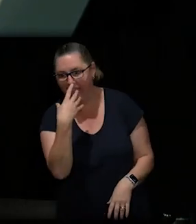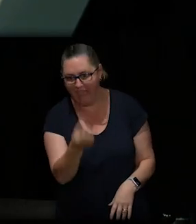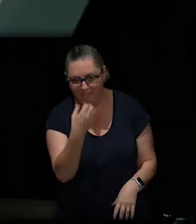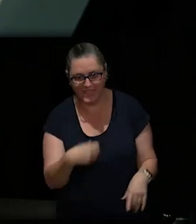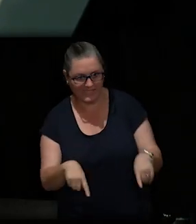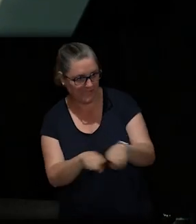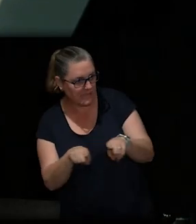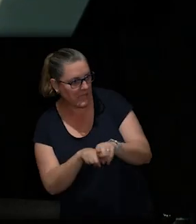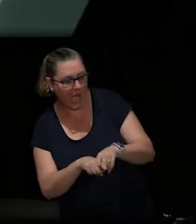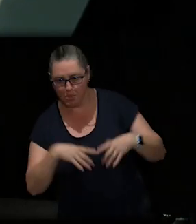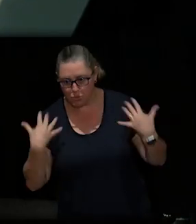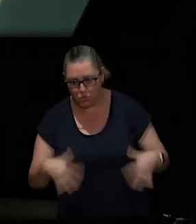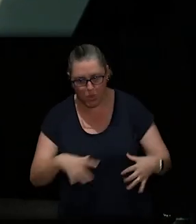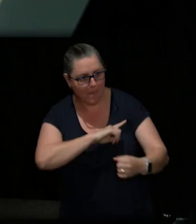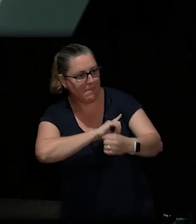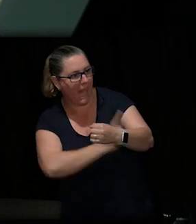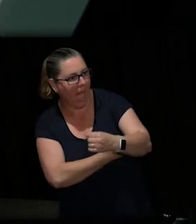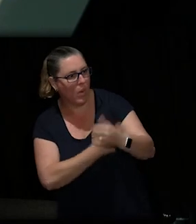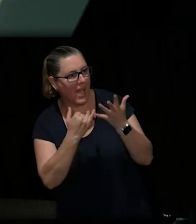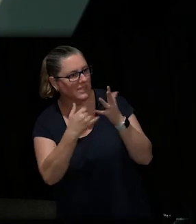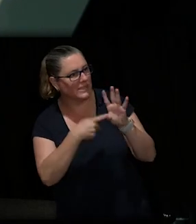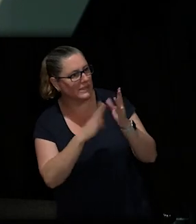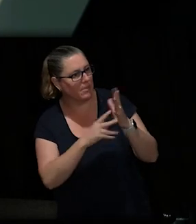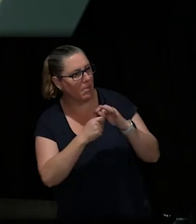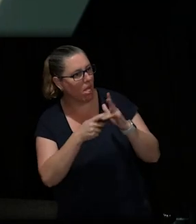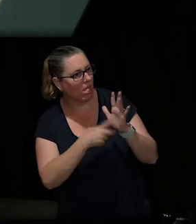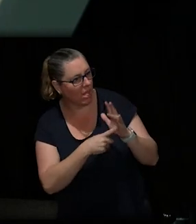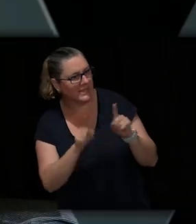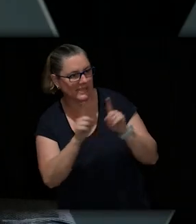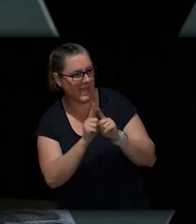of power. Right. And the way you describe it.